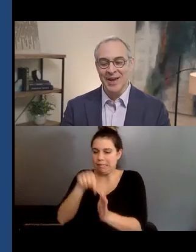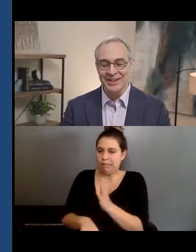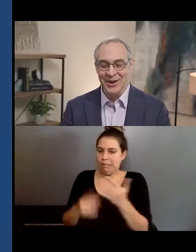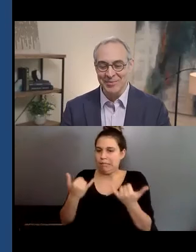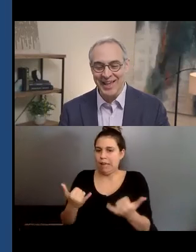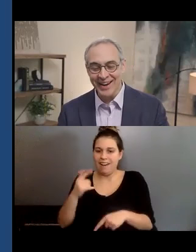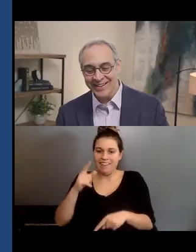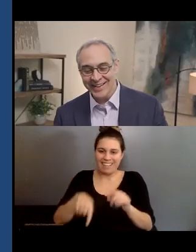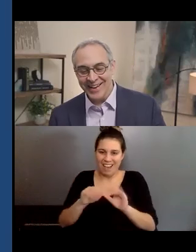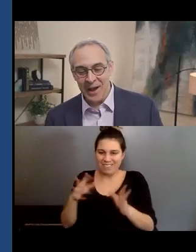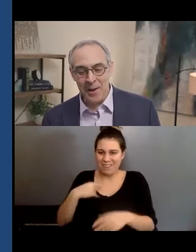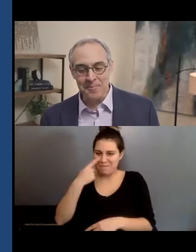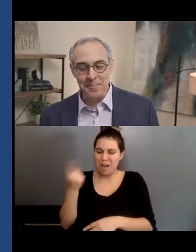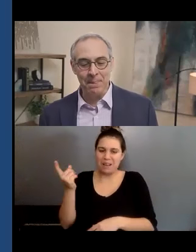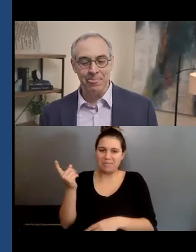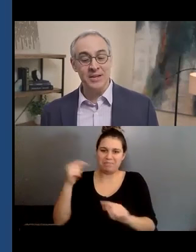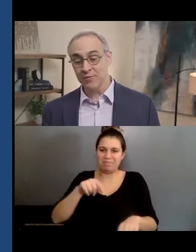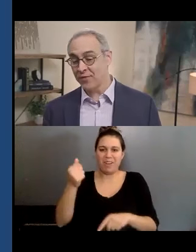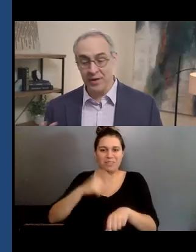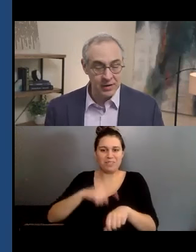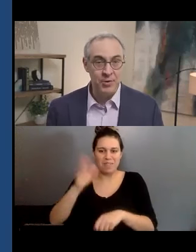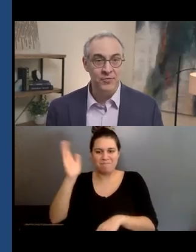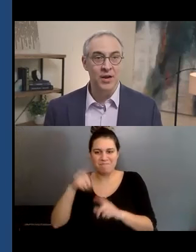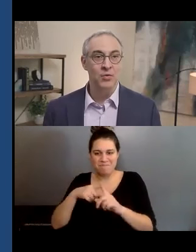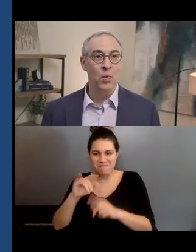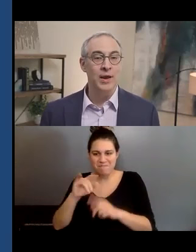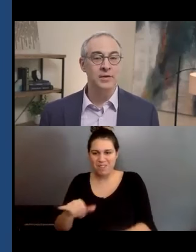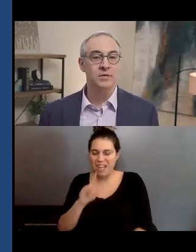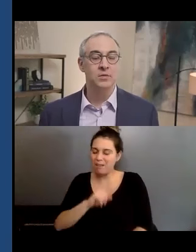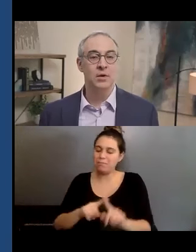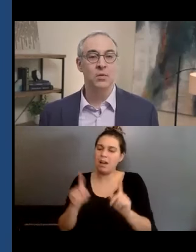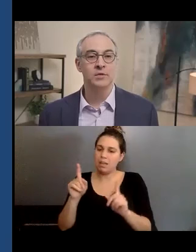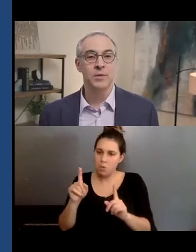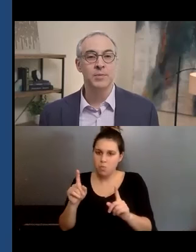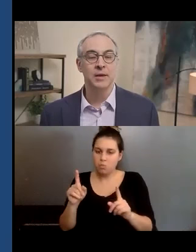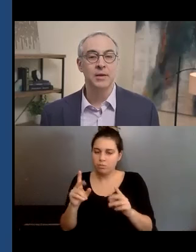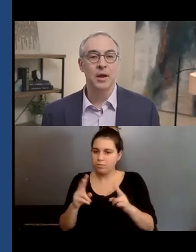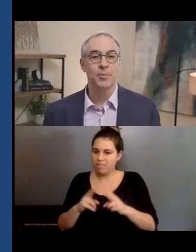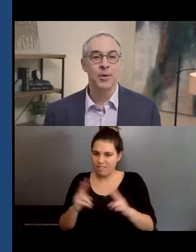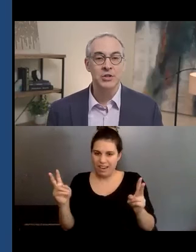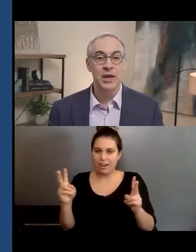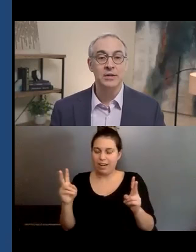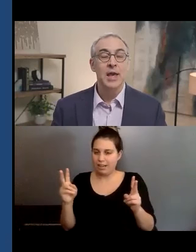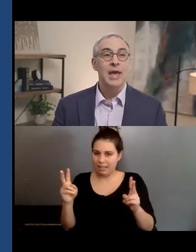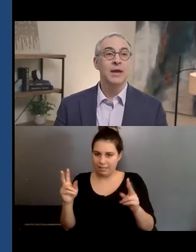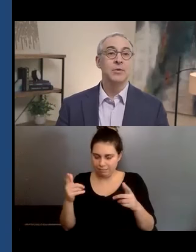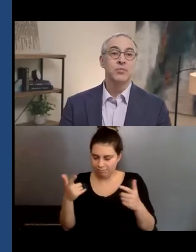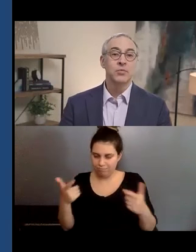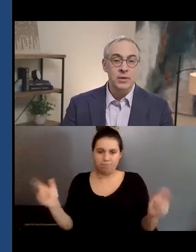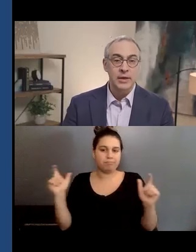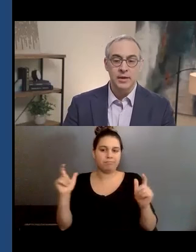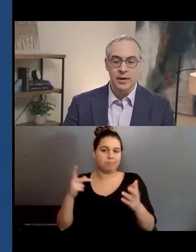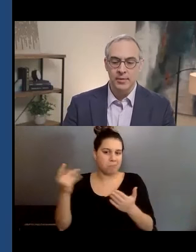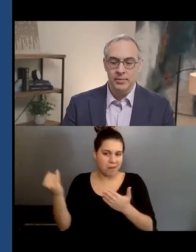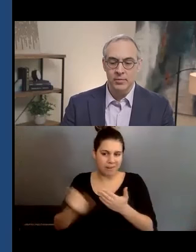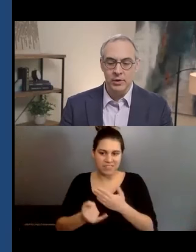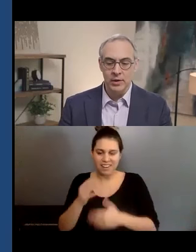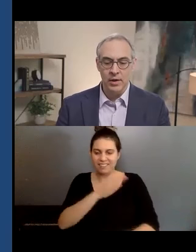to come back and talk about that. It's a very wide sweeping project, and we would